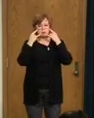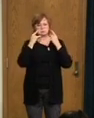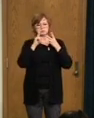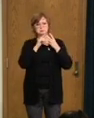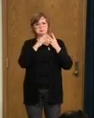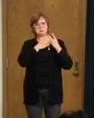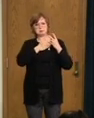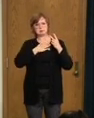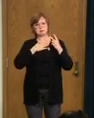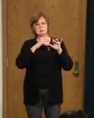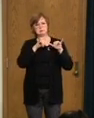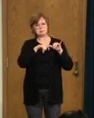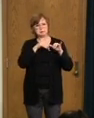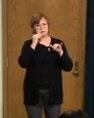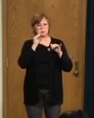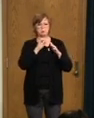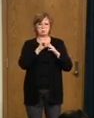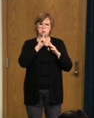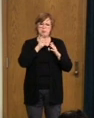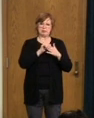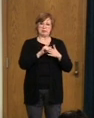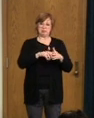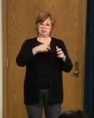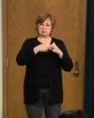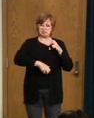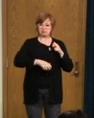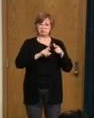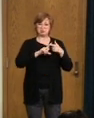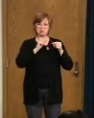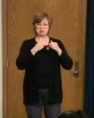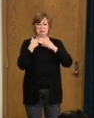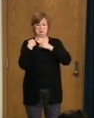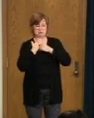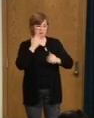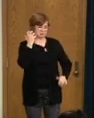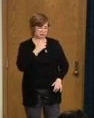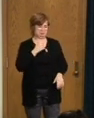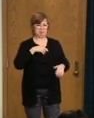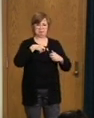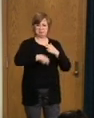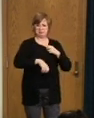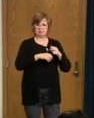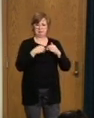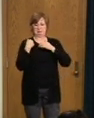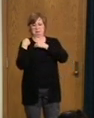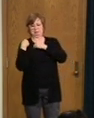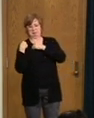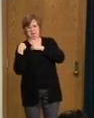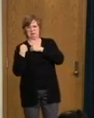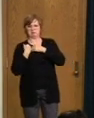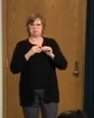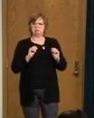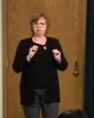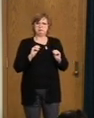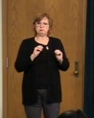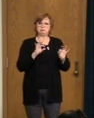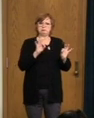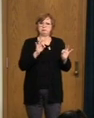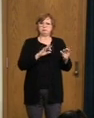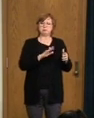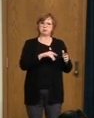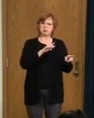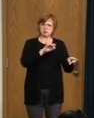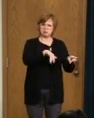perform are minor with respect to the huge inconveniences ultimately that